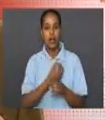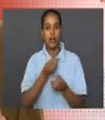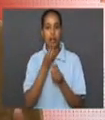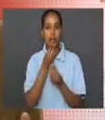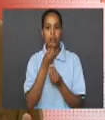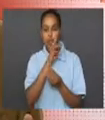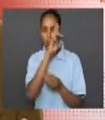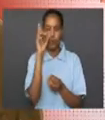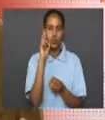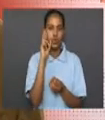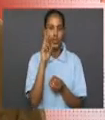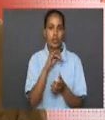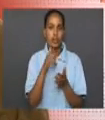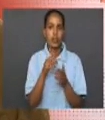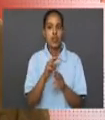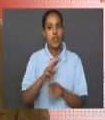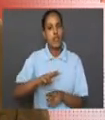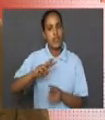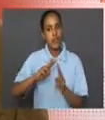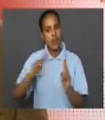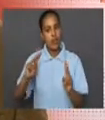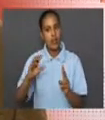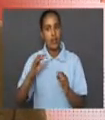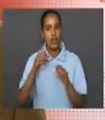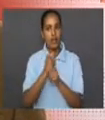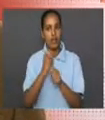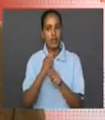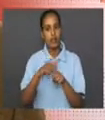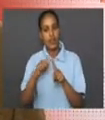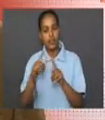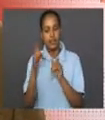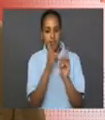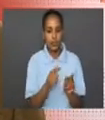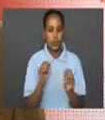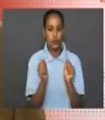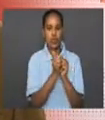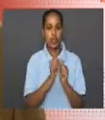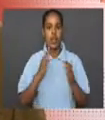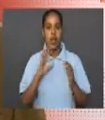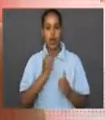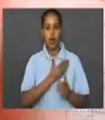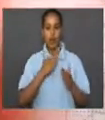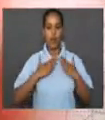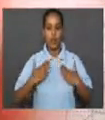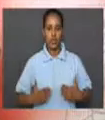diets because it plays a vital role in different systems within our